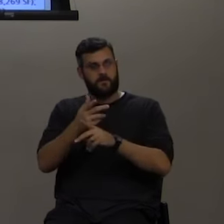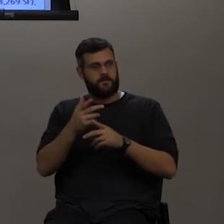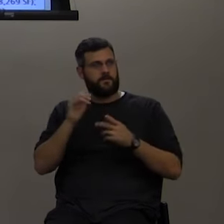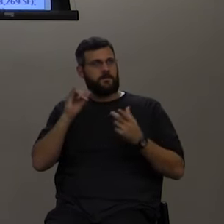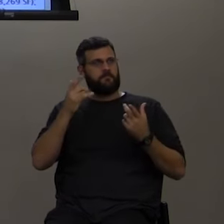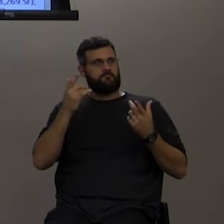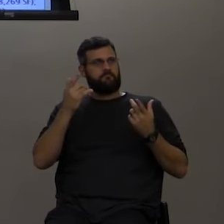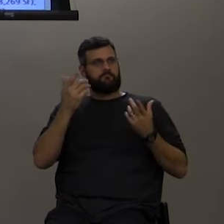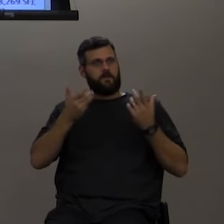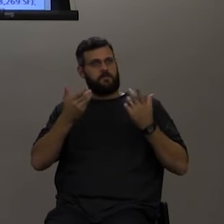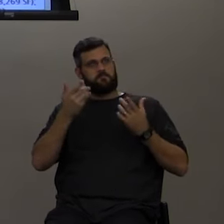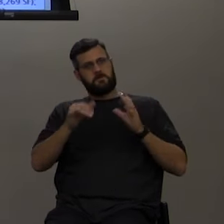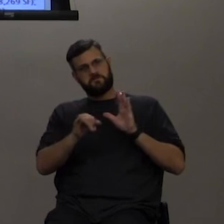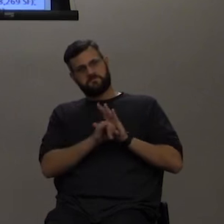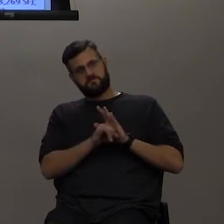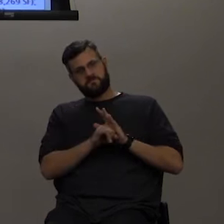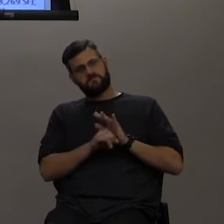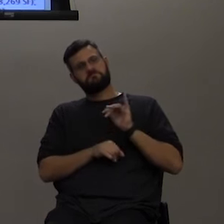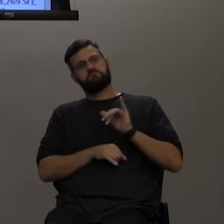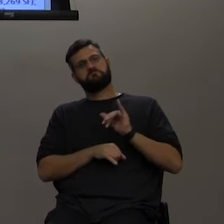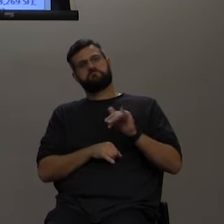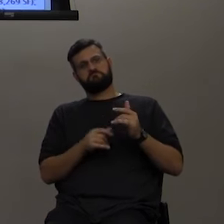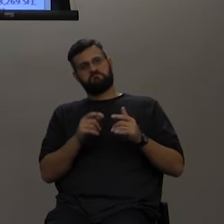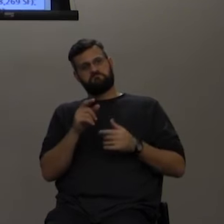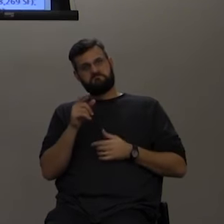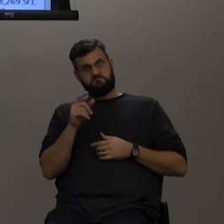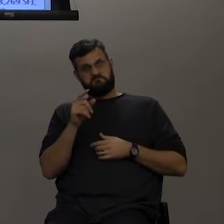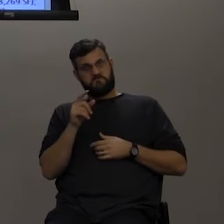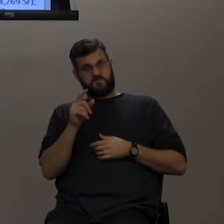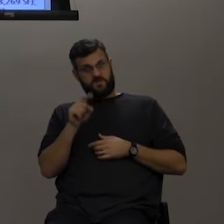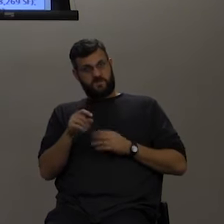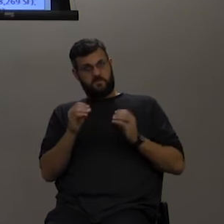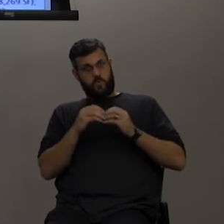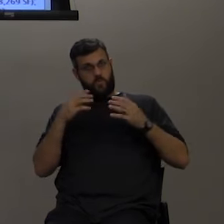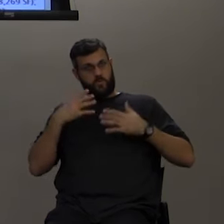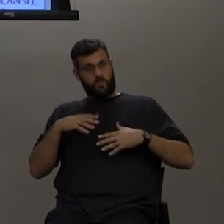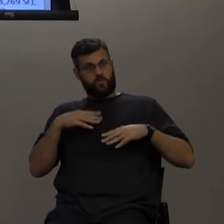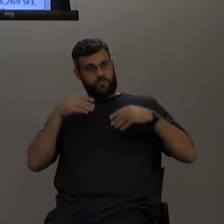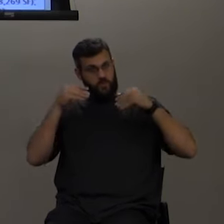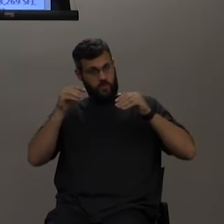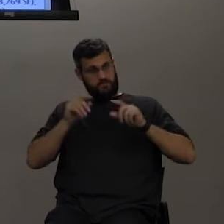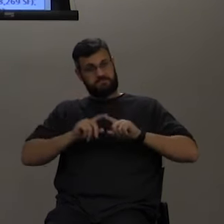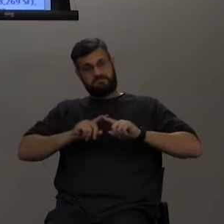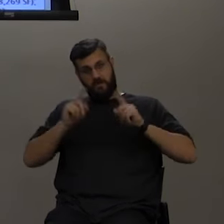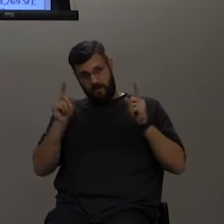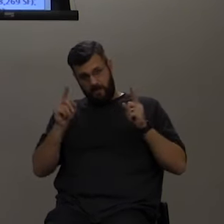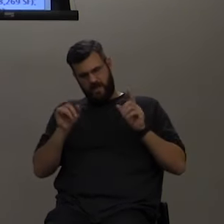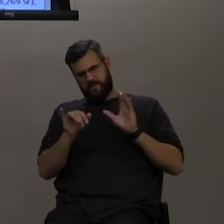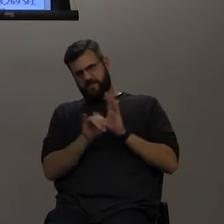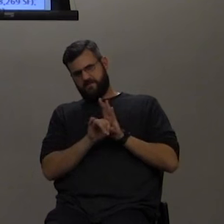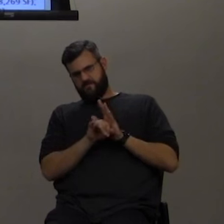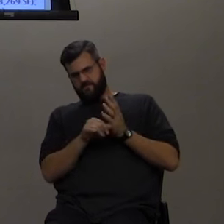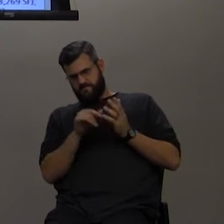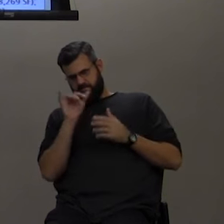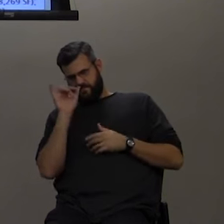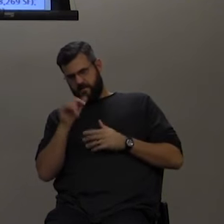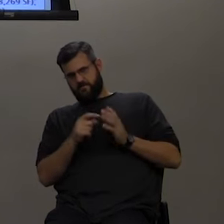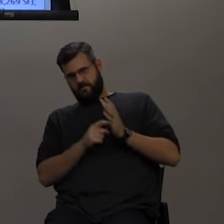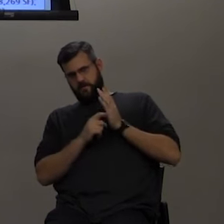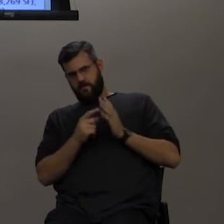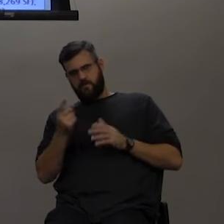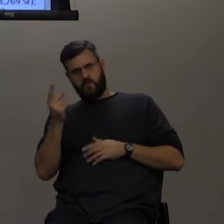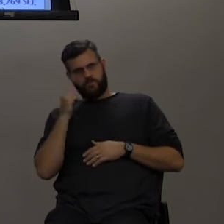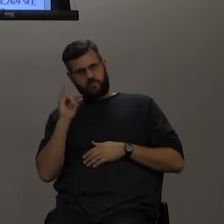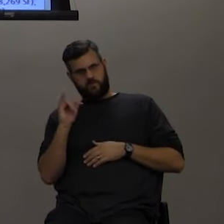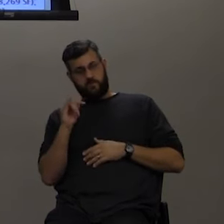of identifying, well, you know, there is a demand for clothing stores, but identifying what that demand really looks